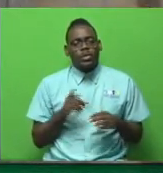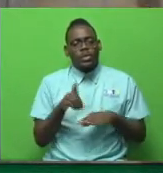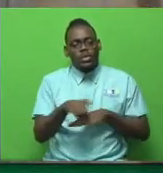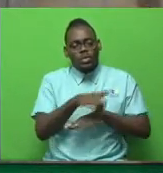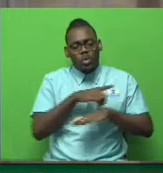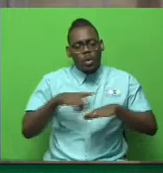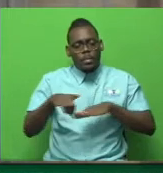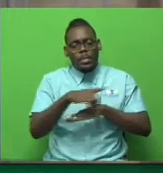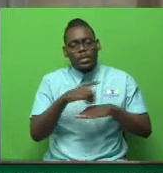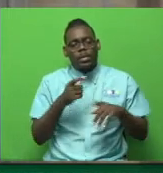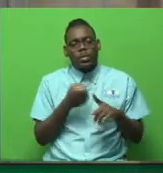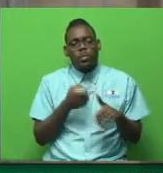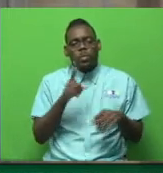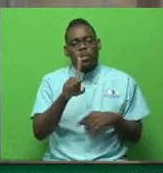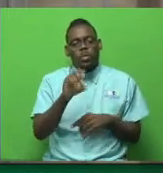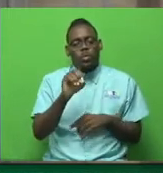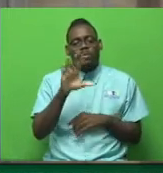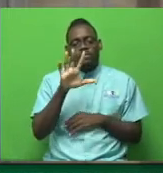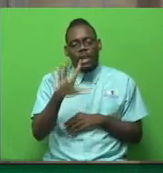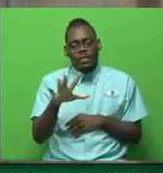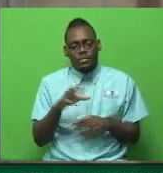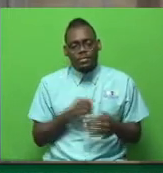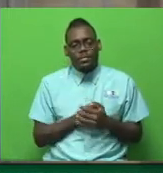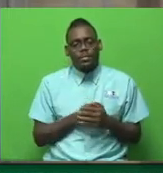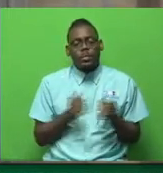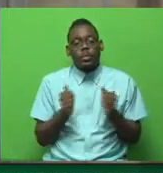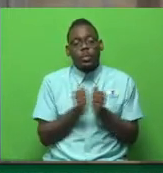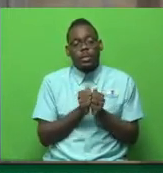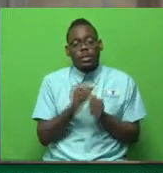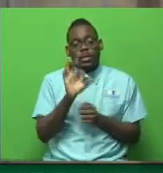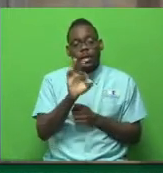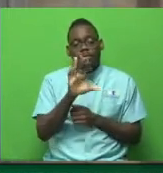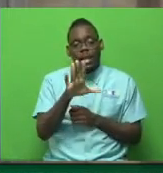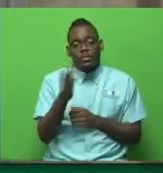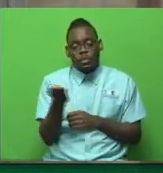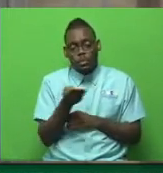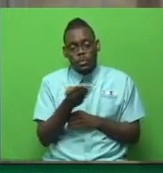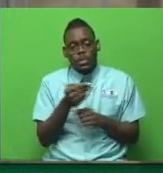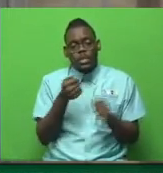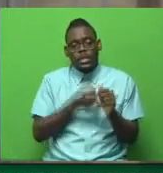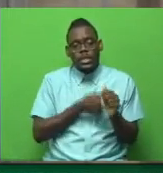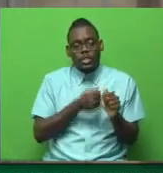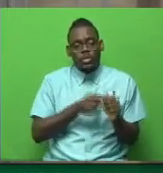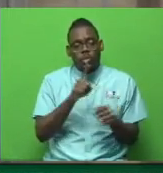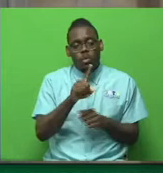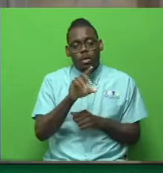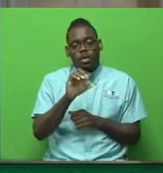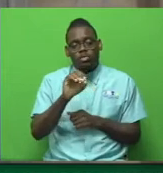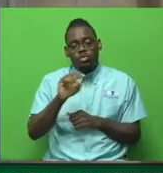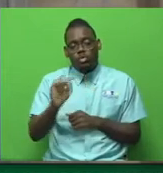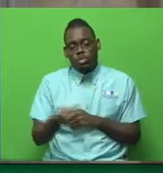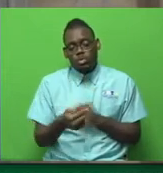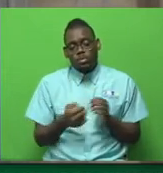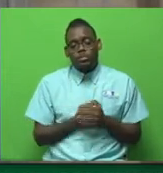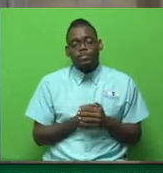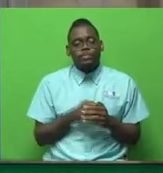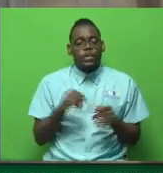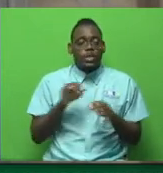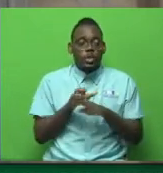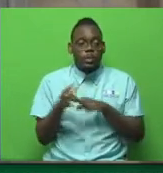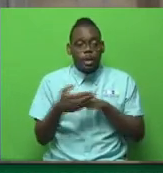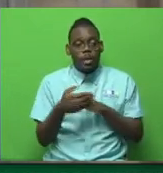ranked as 105 with 95 deaths per 100 000 and Jamaica is at 115